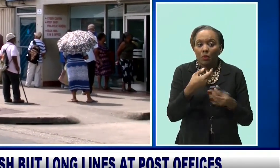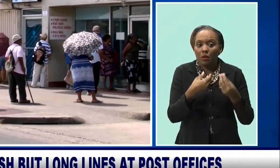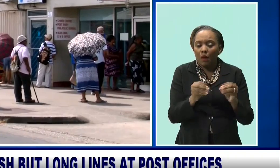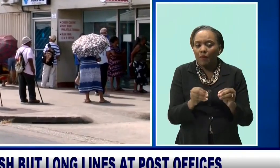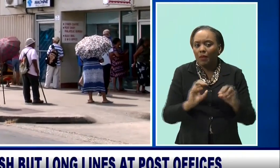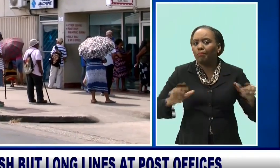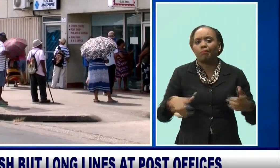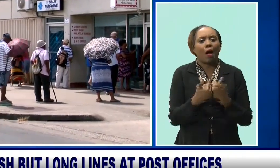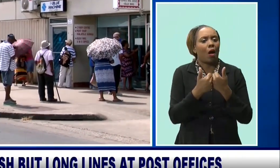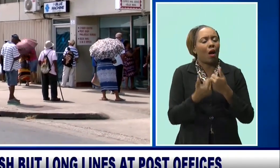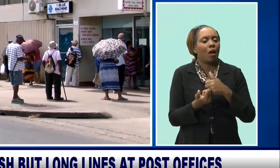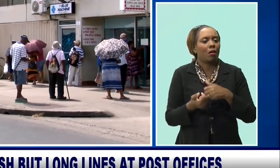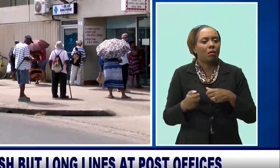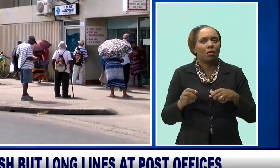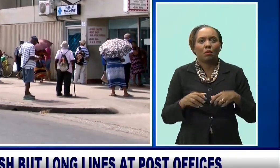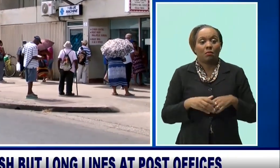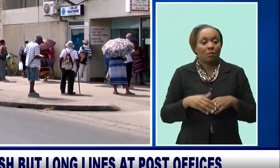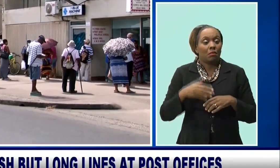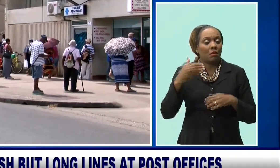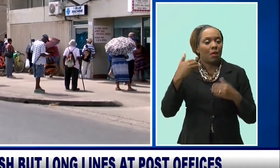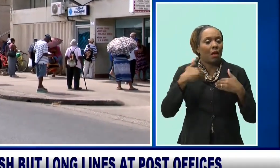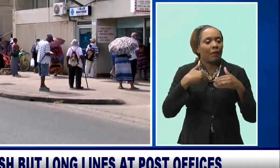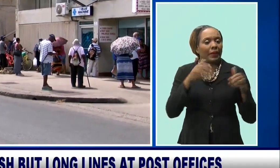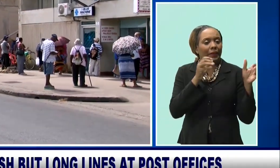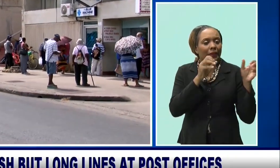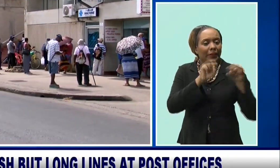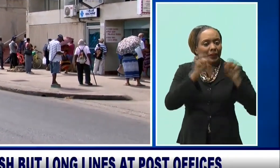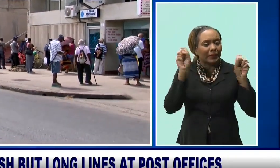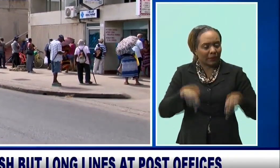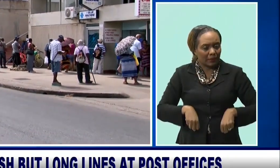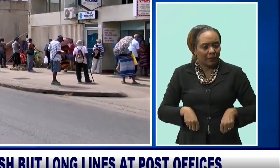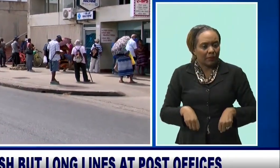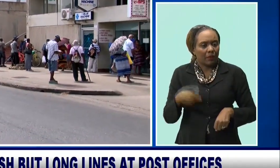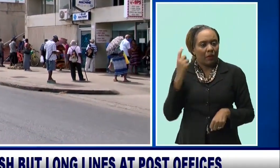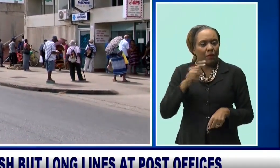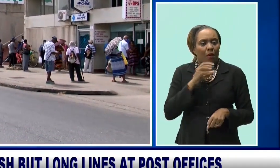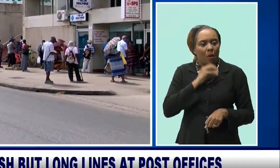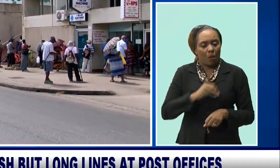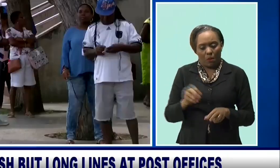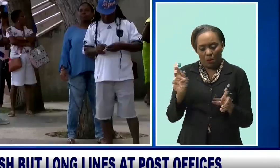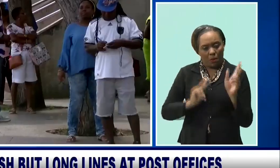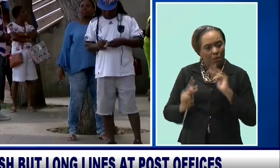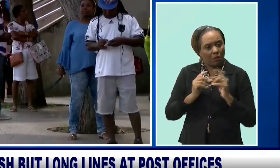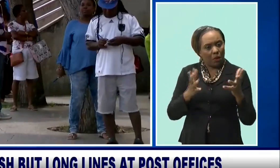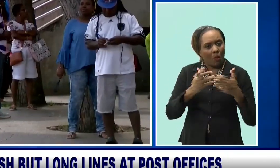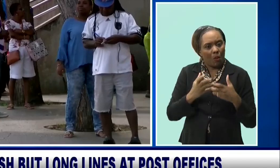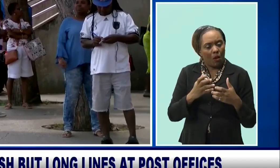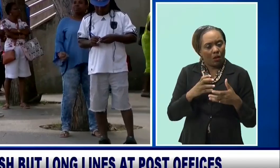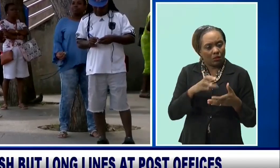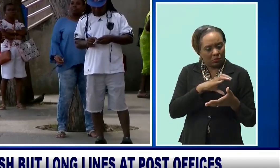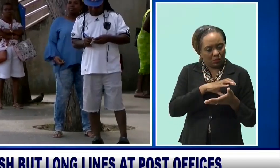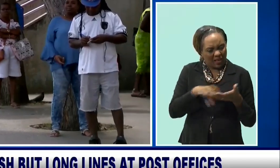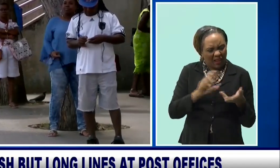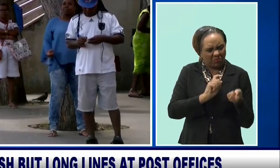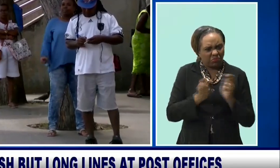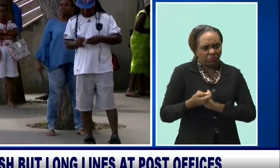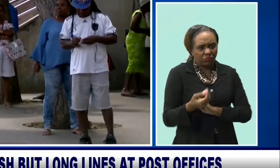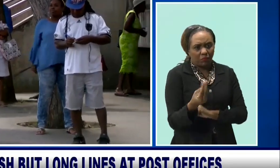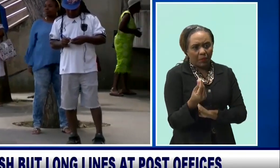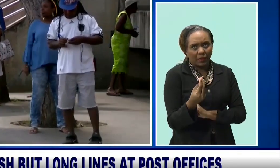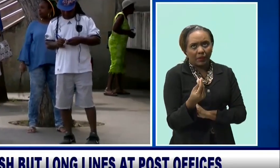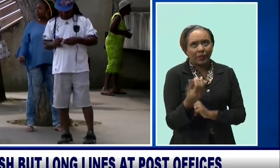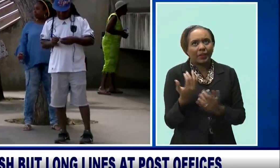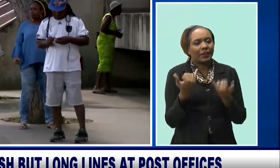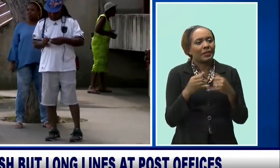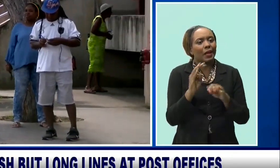the introduction of the alphabetical surname system to cater to pensioners who would be cashing checks early, snaking lines still led to post offices